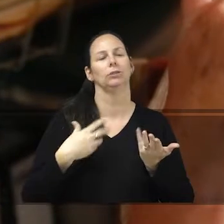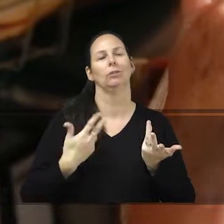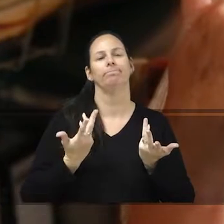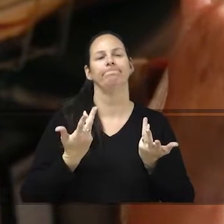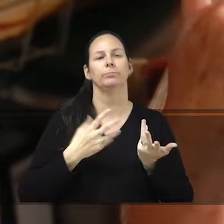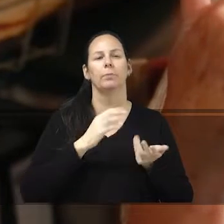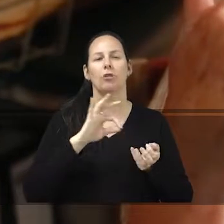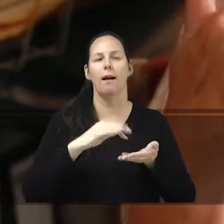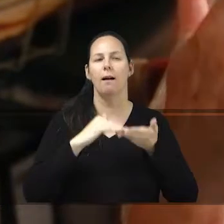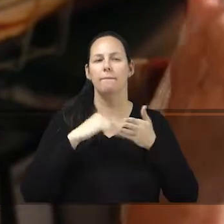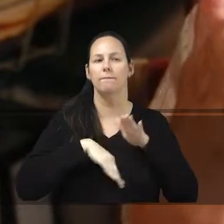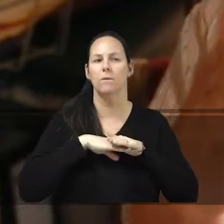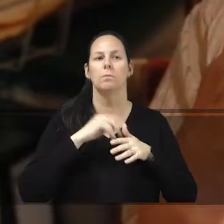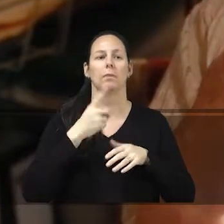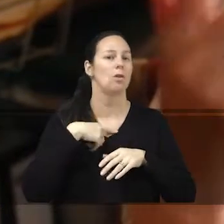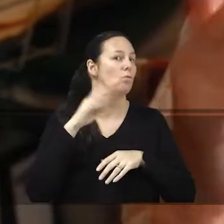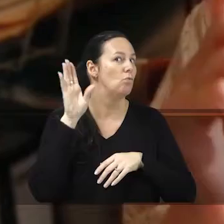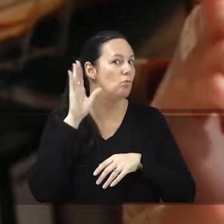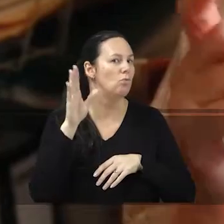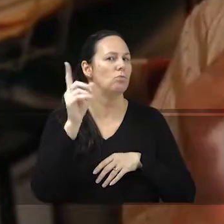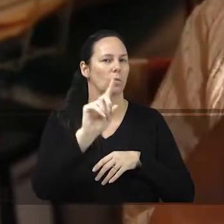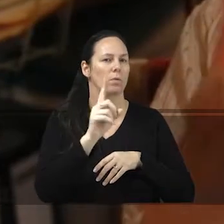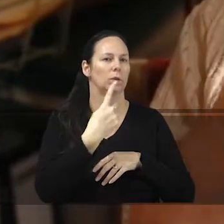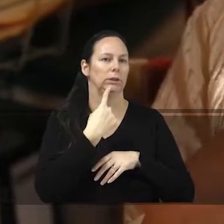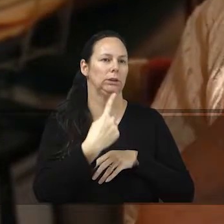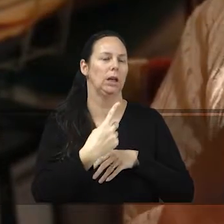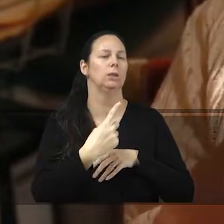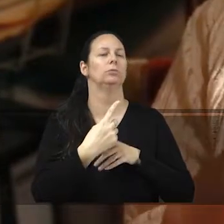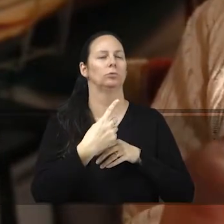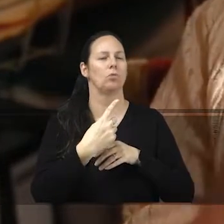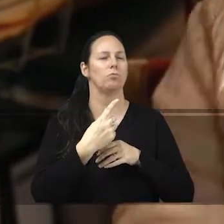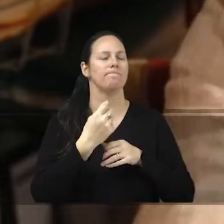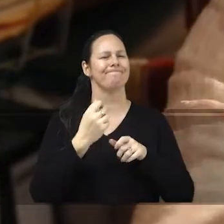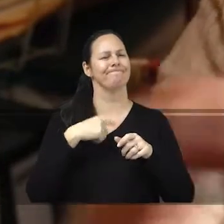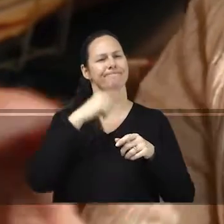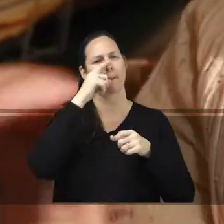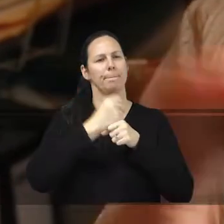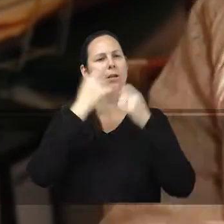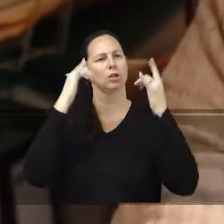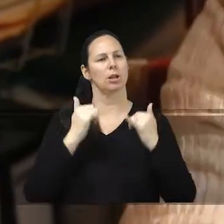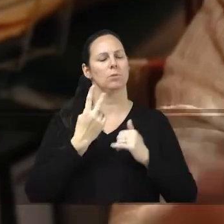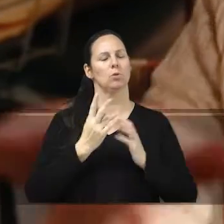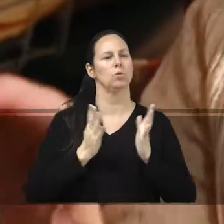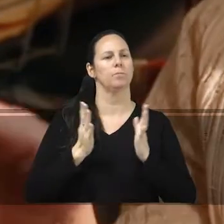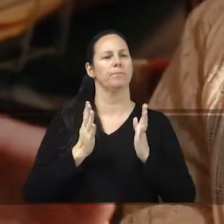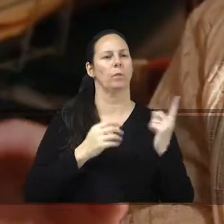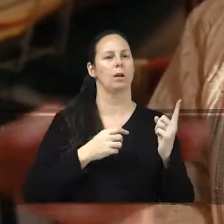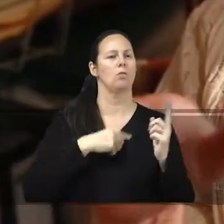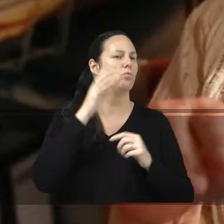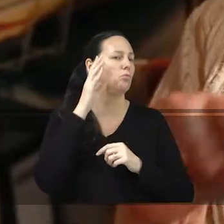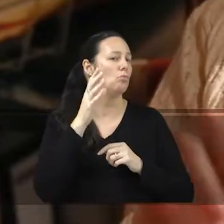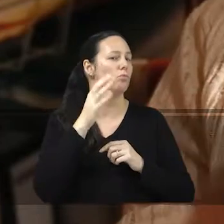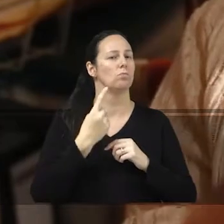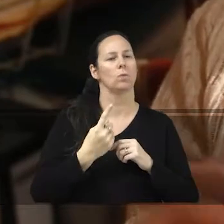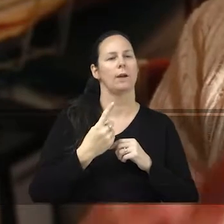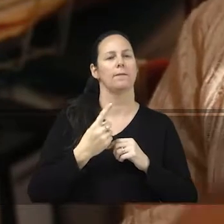was said. So I can make my judgment on two things. One, what I heard, and one, what the bishops and cardinals and the